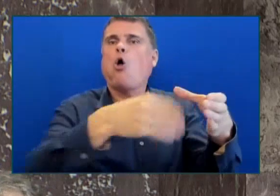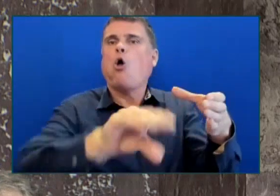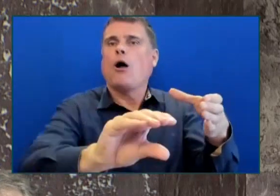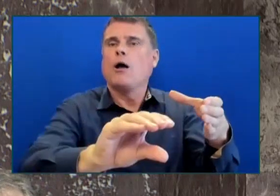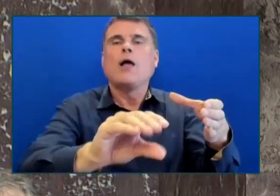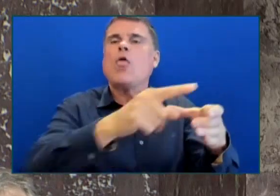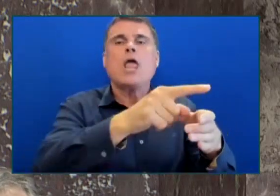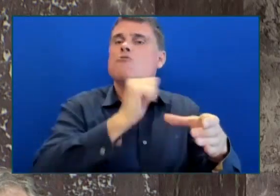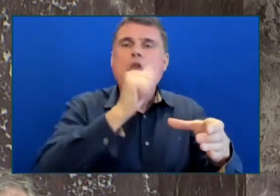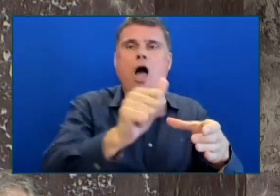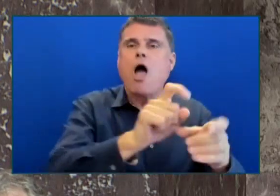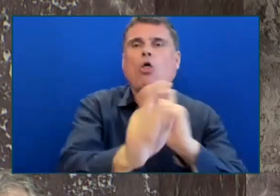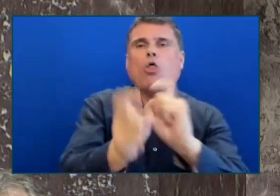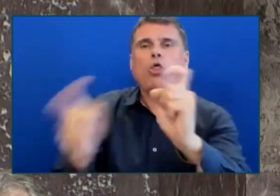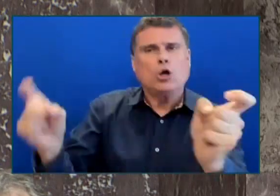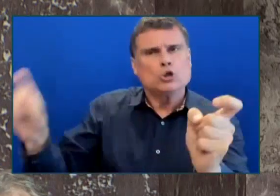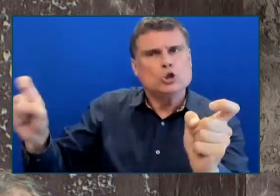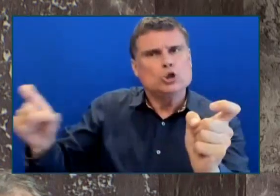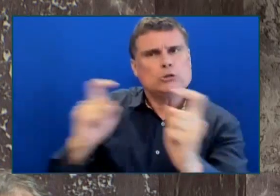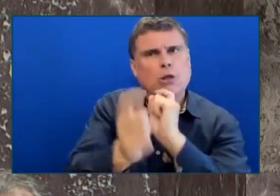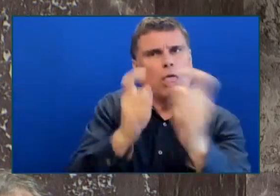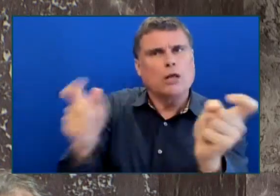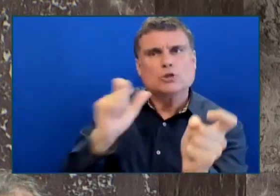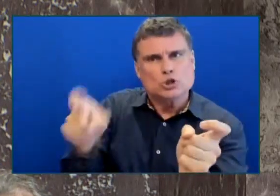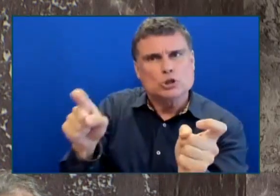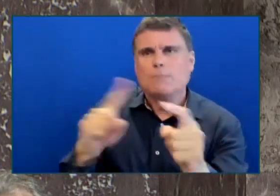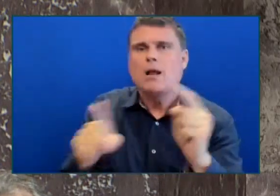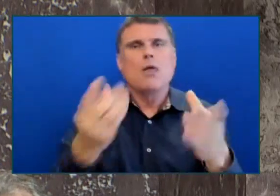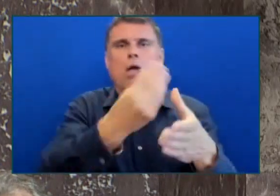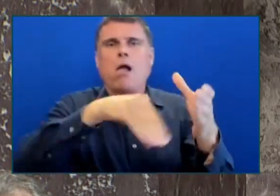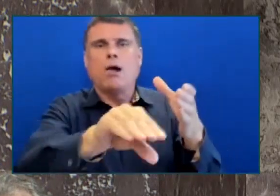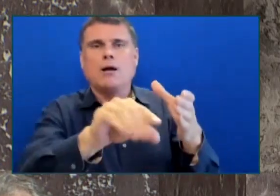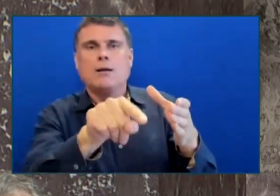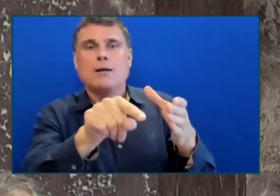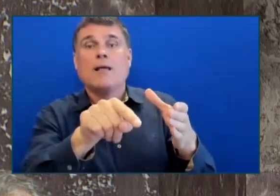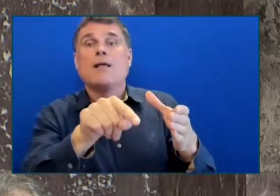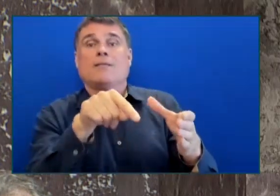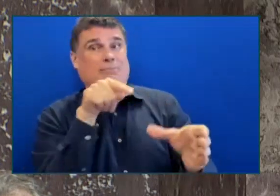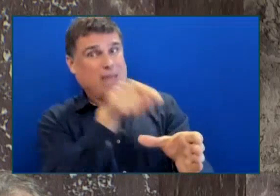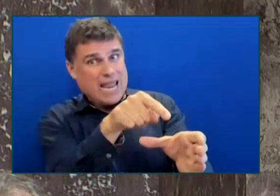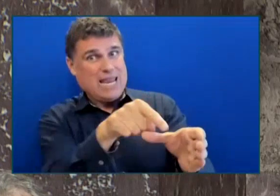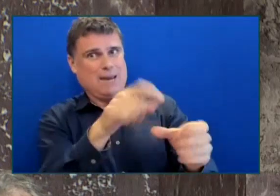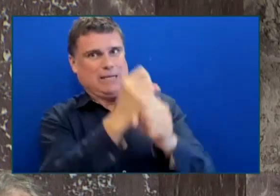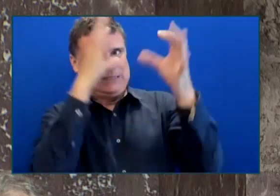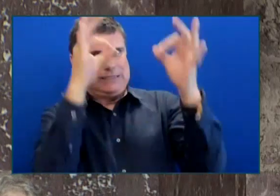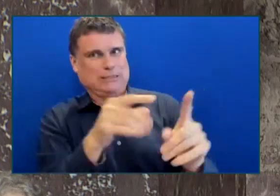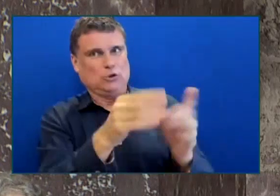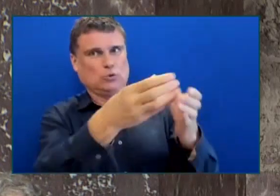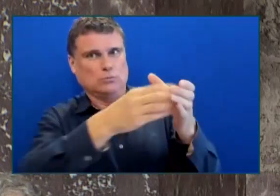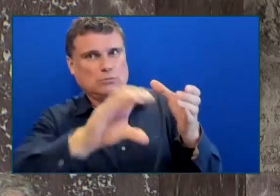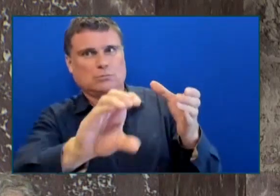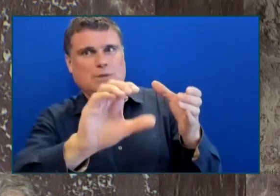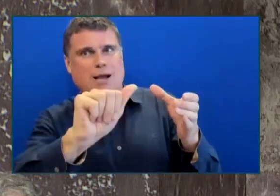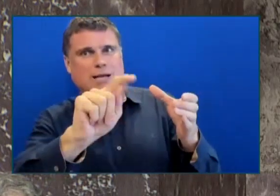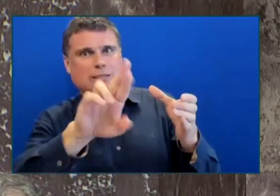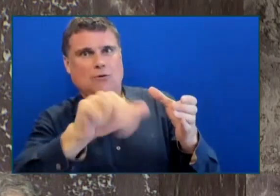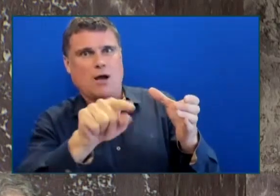to not-for-profits. That's not what happens here, Honourable Speaker. Decisions were made. Clearly says in the report that